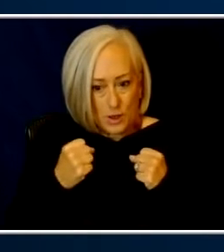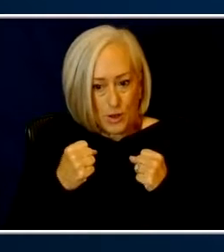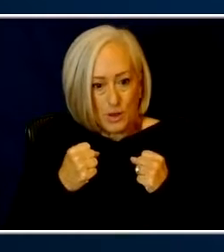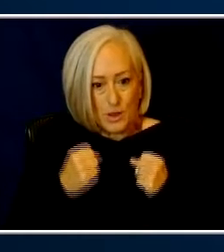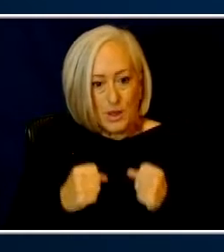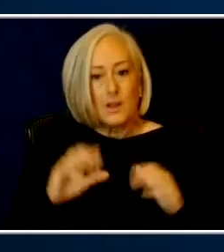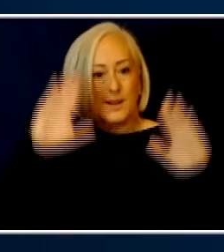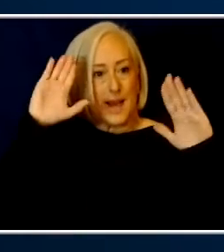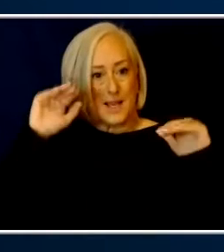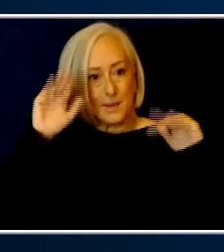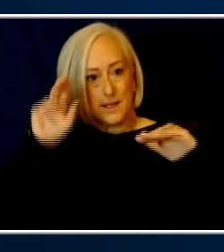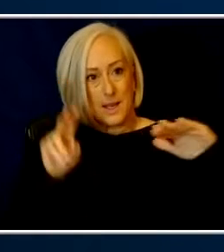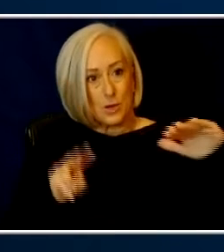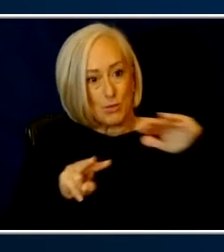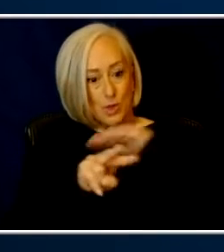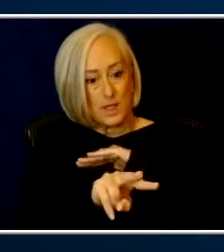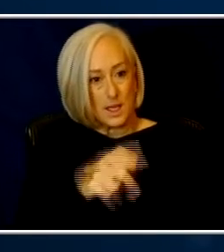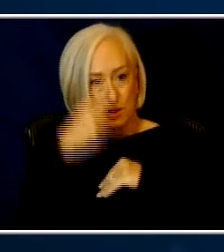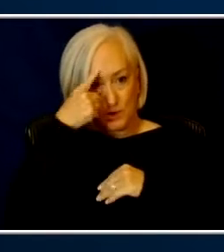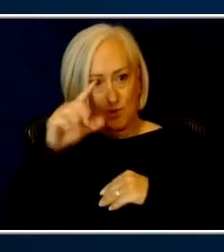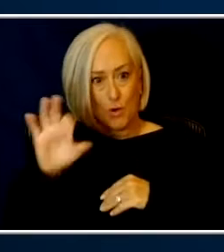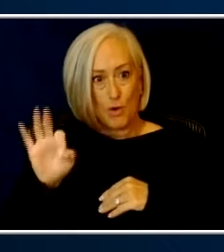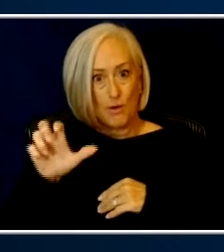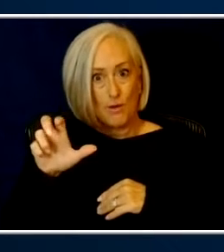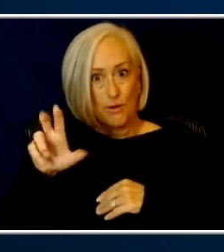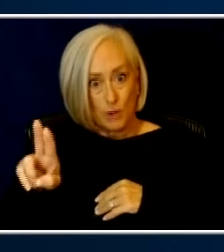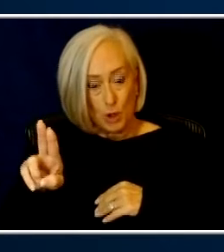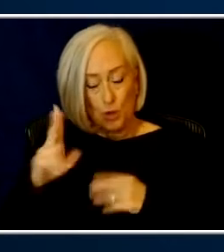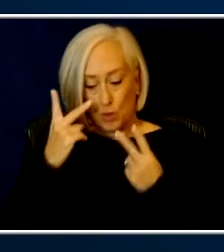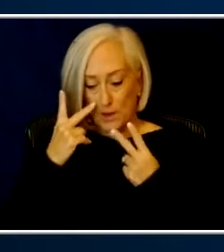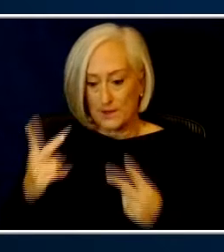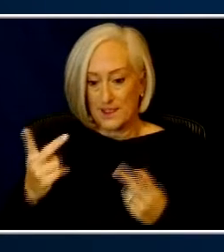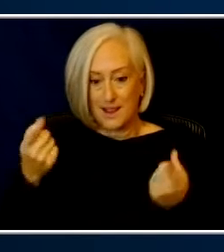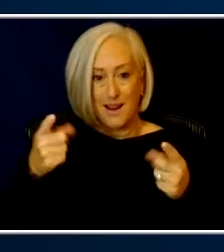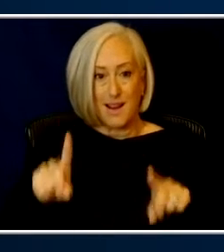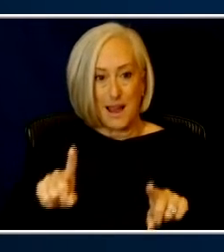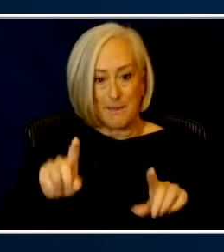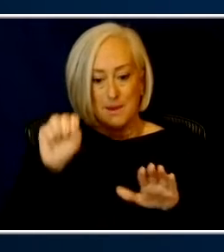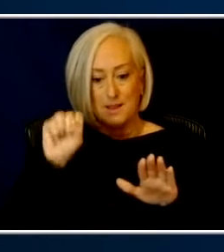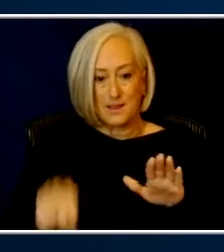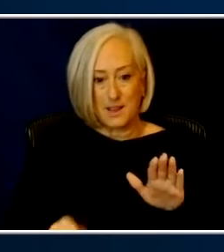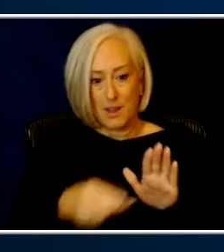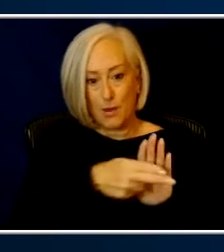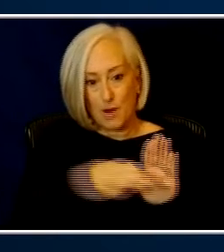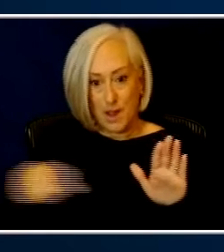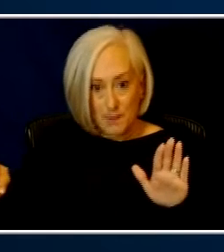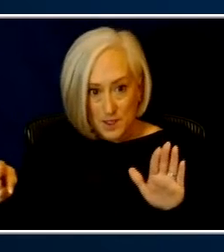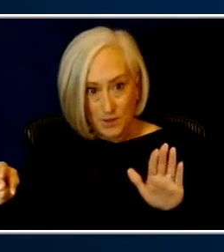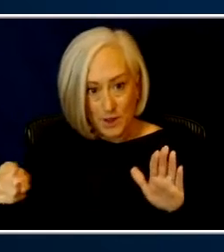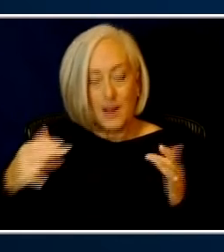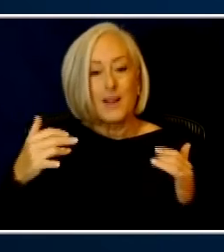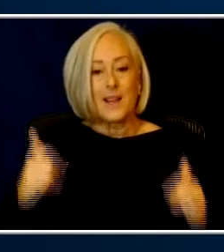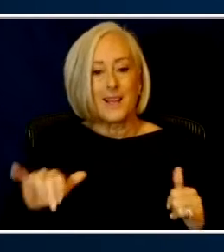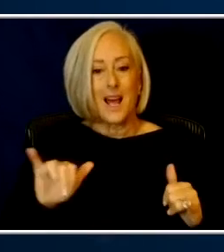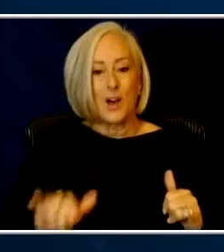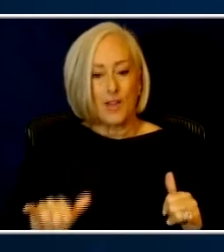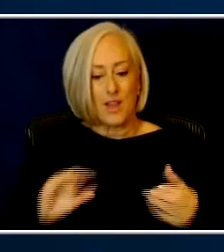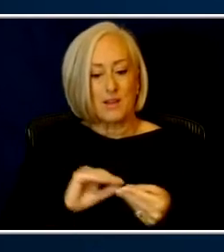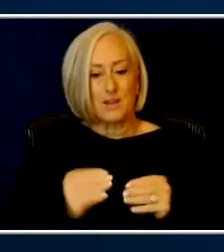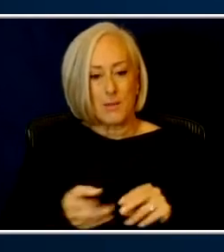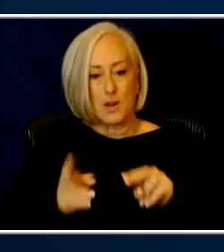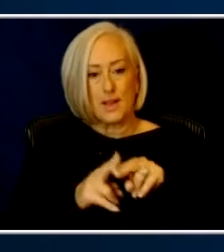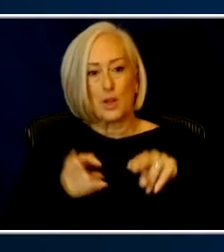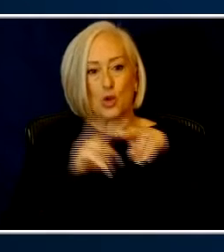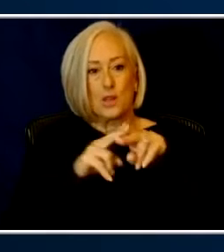hemisphere this year, and now kind of already trending up in influenza in multiple states in the United States. But also this